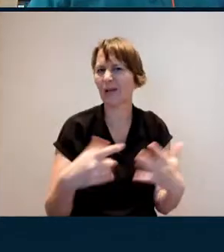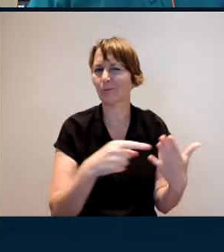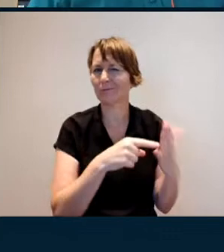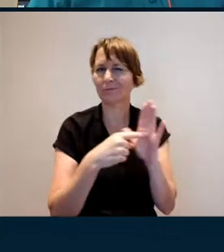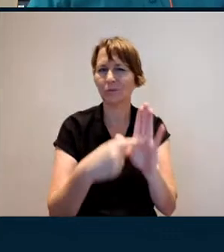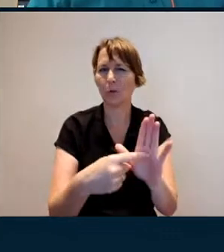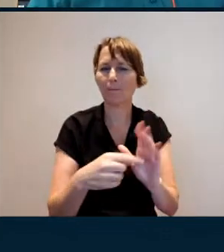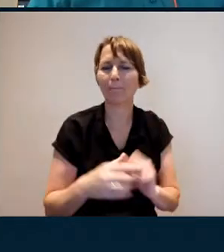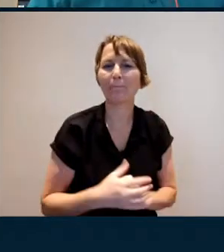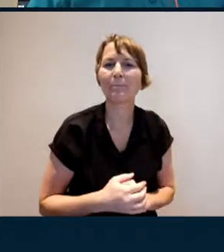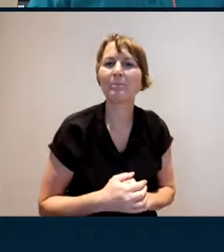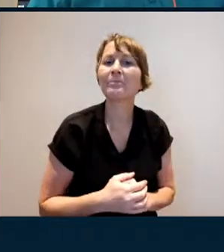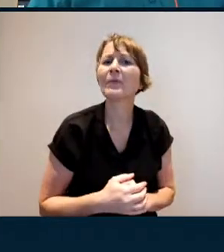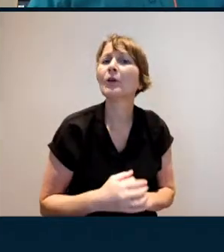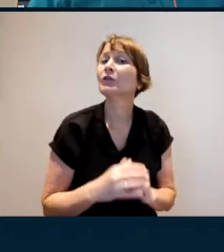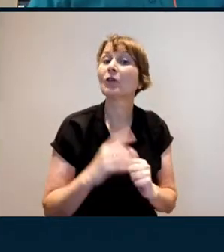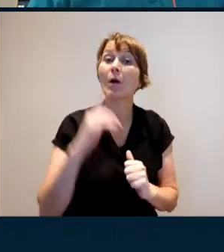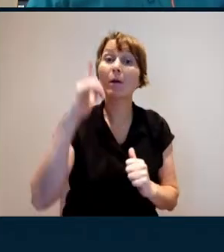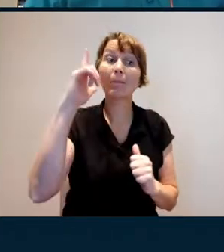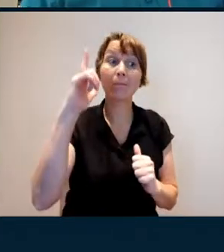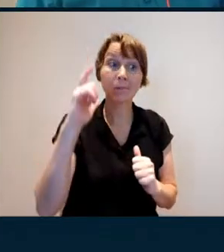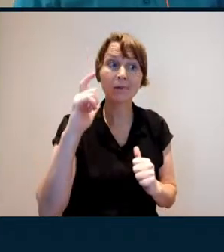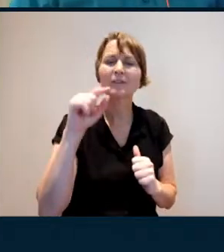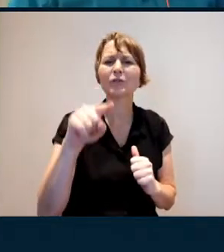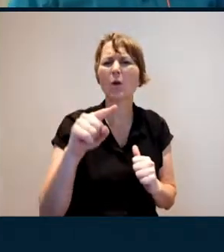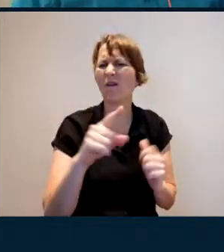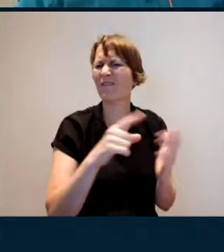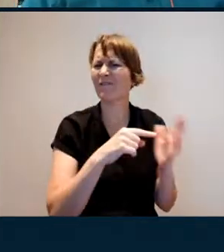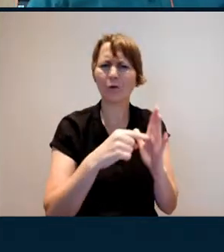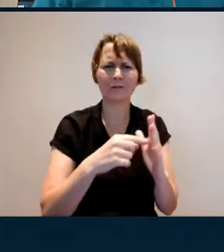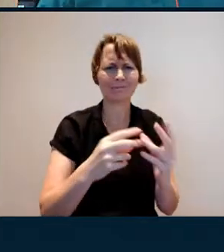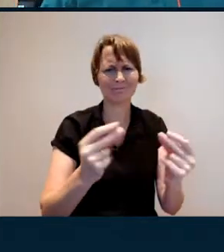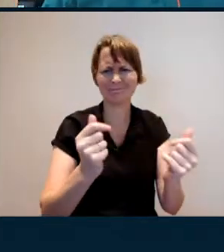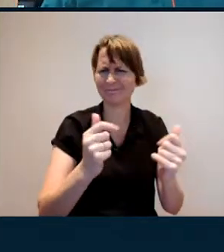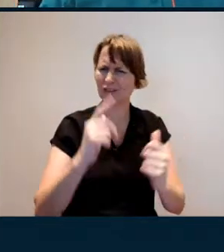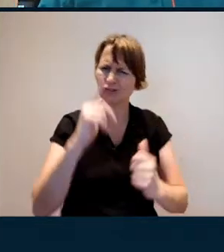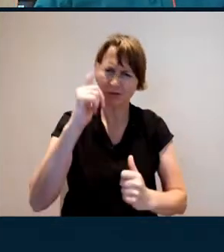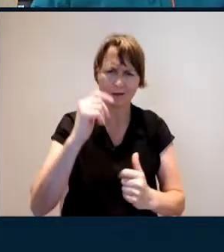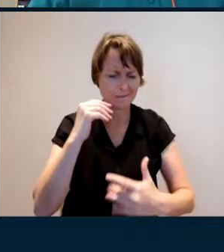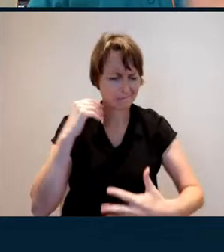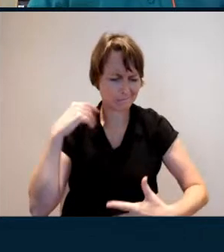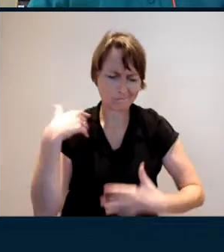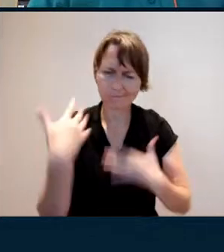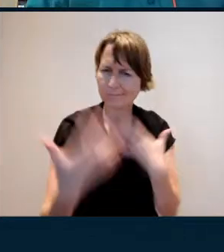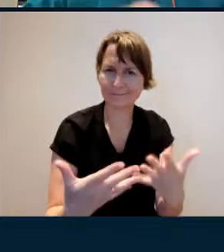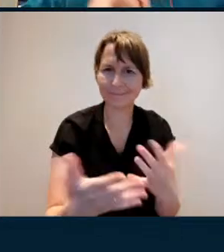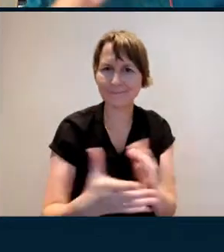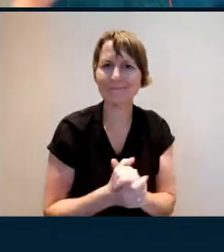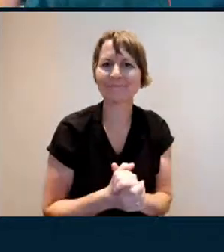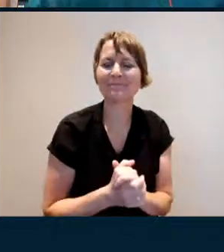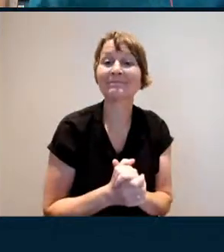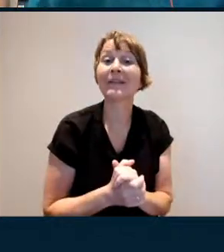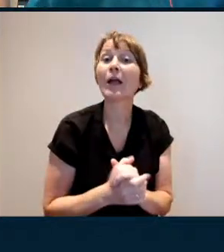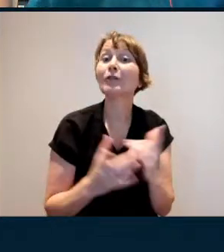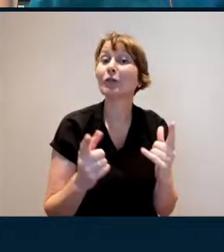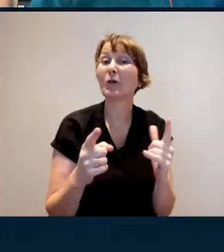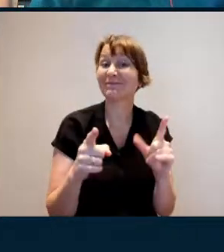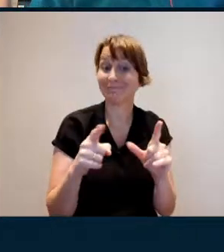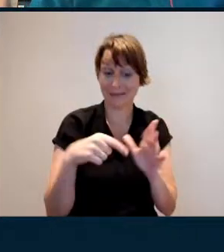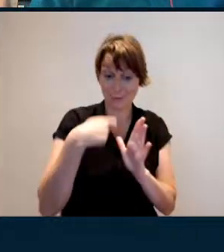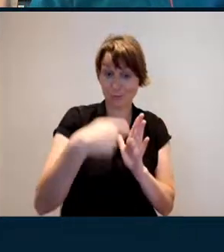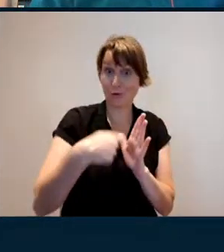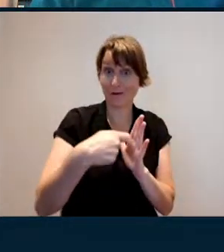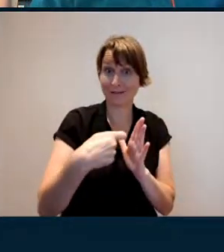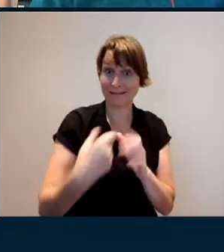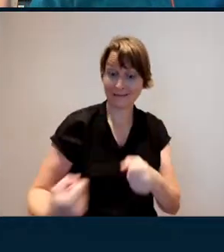beginning, it gives me a very quick getting started approach. Then also, very commonly, when I create a project, now I need to track